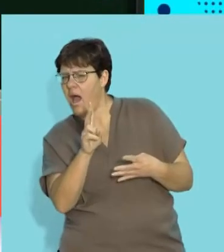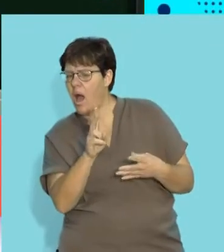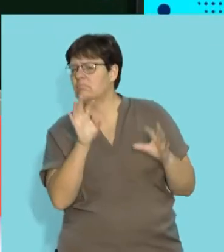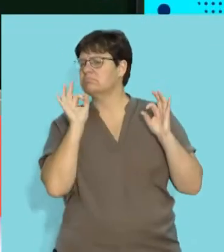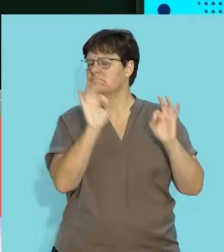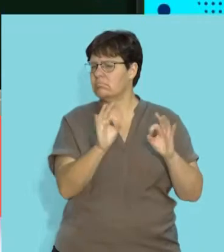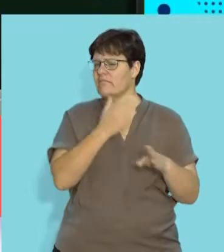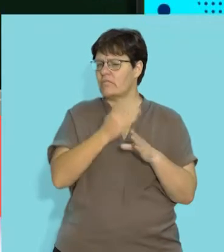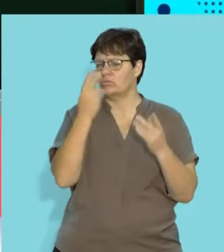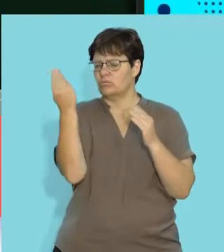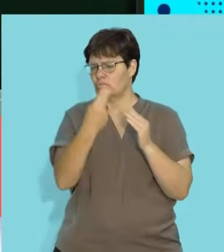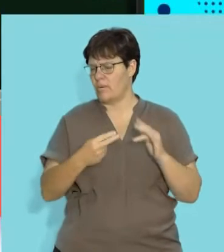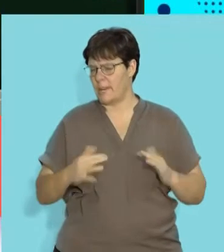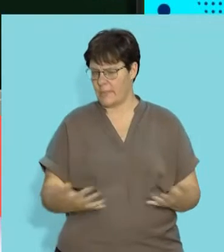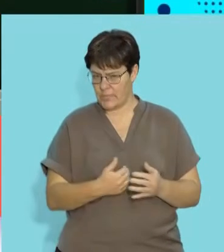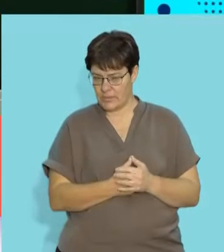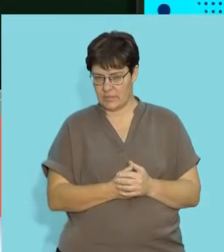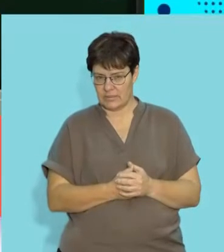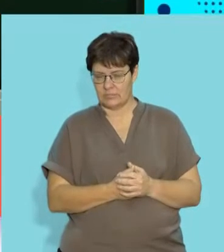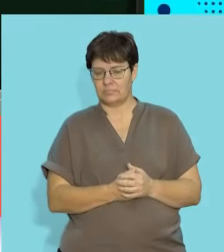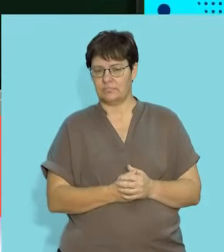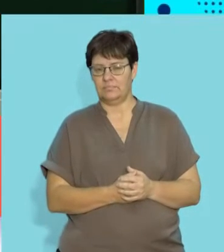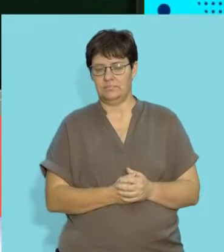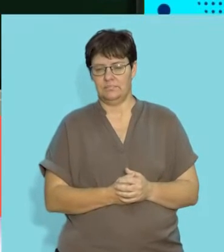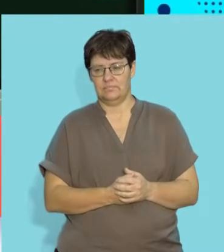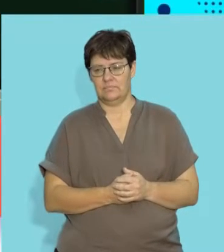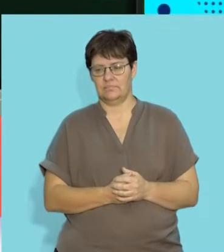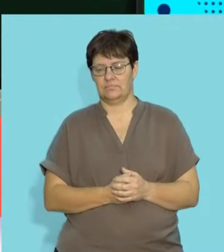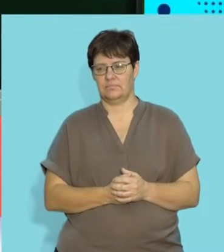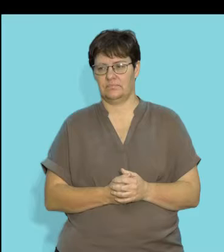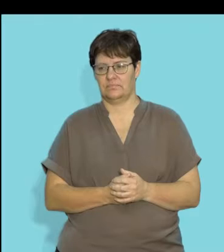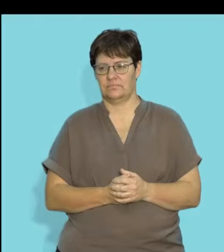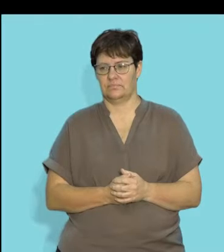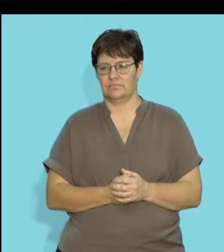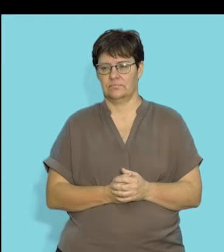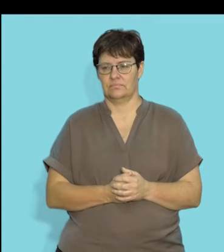draw the particular function. So let's just jump right into it.